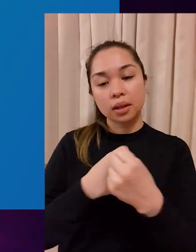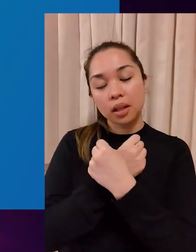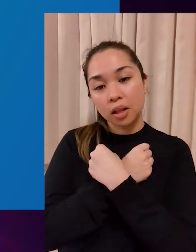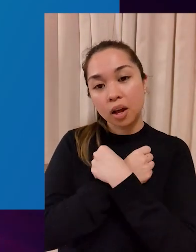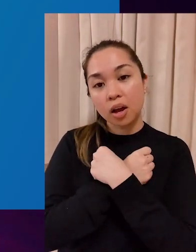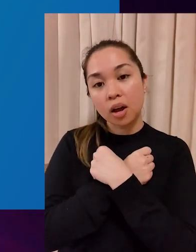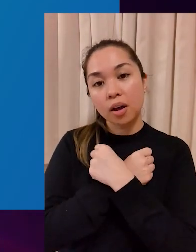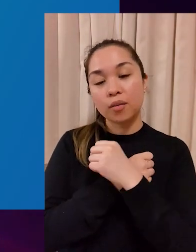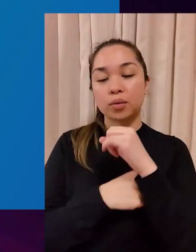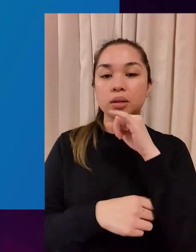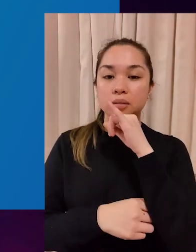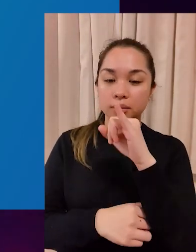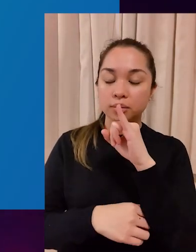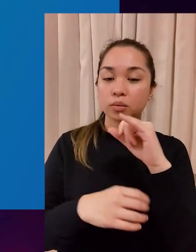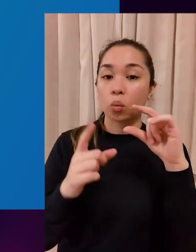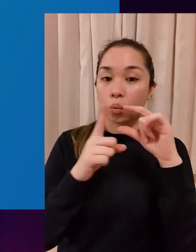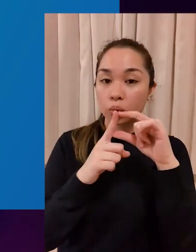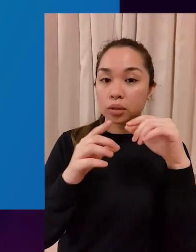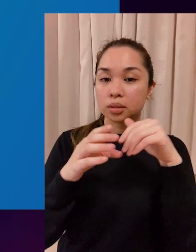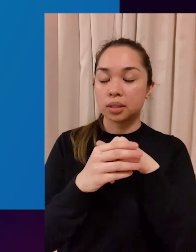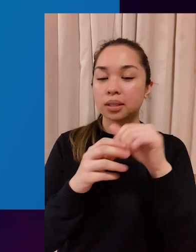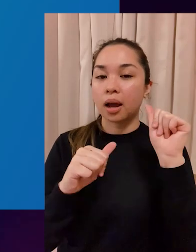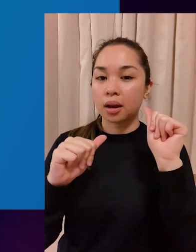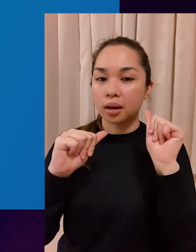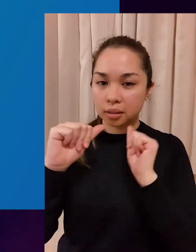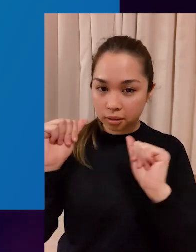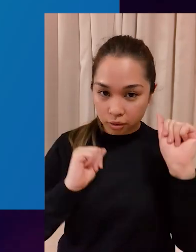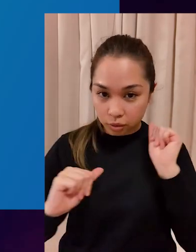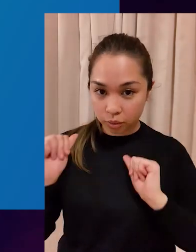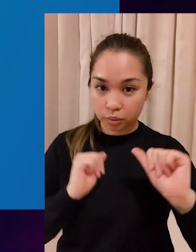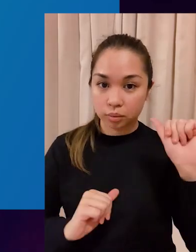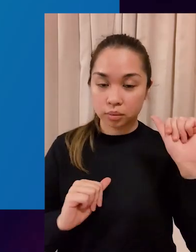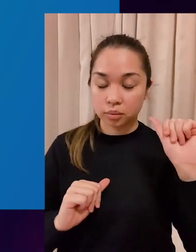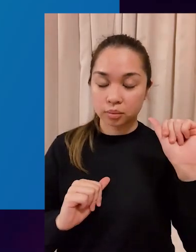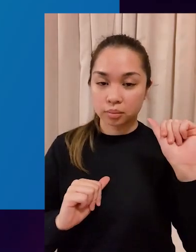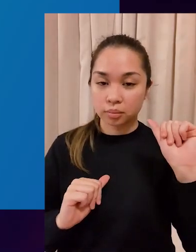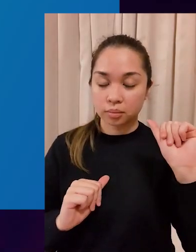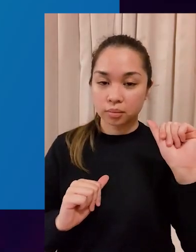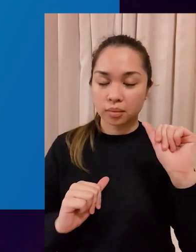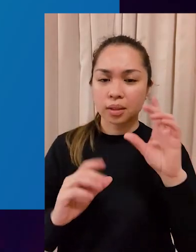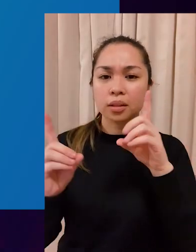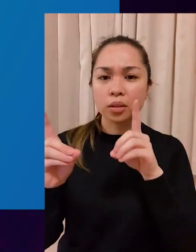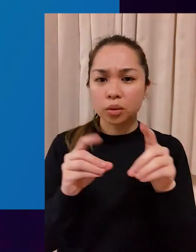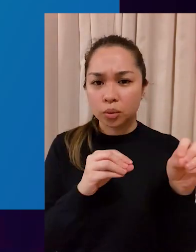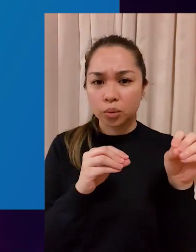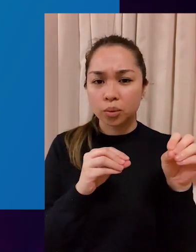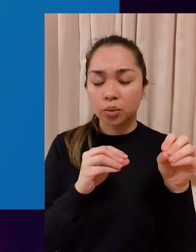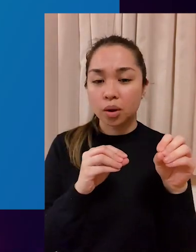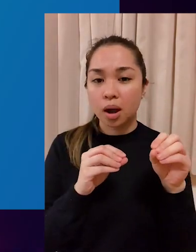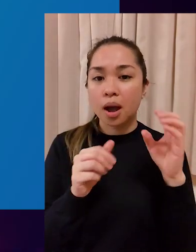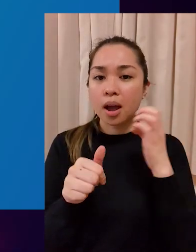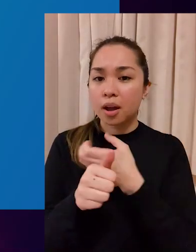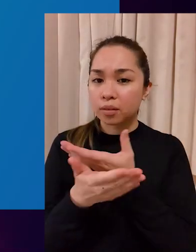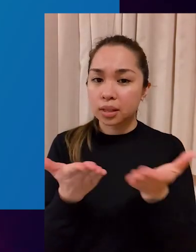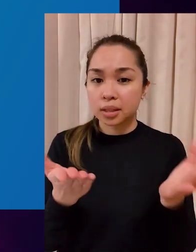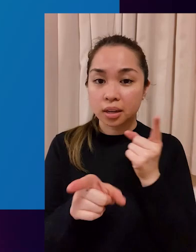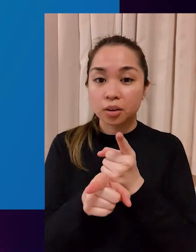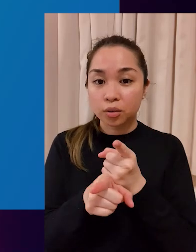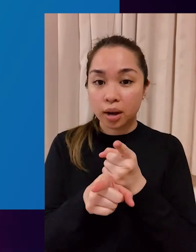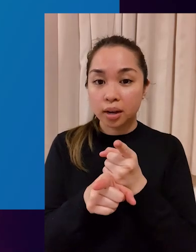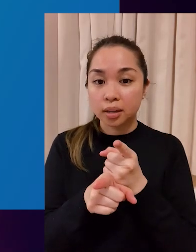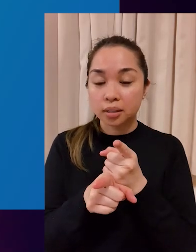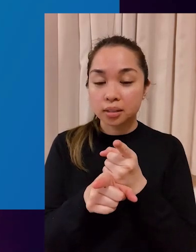Love is words in action. Kaya nga, do everything right with Jesus in